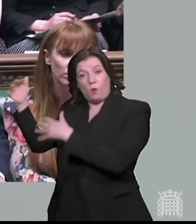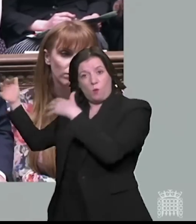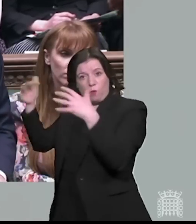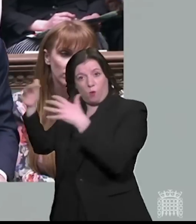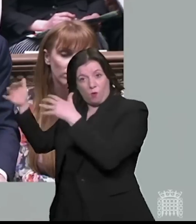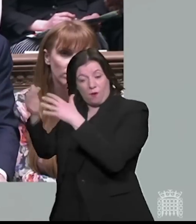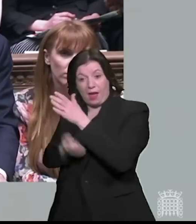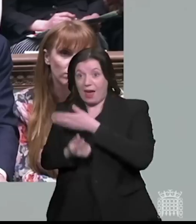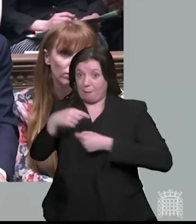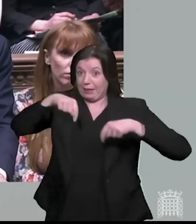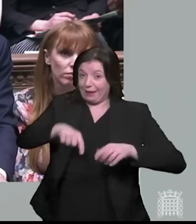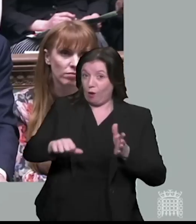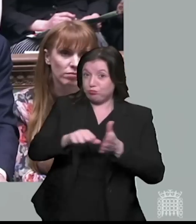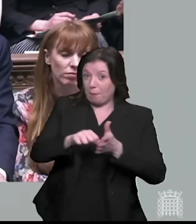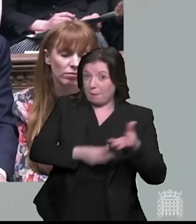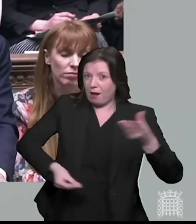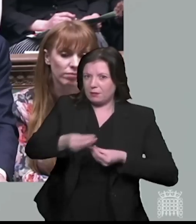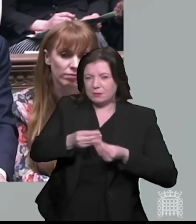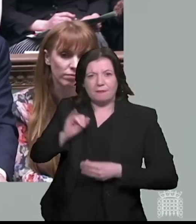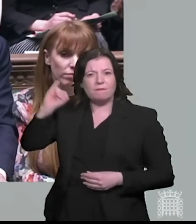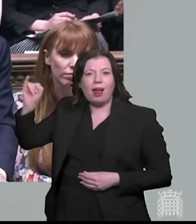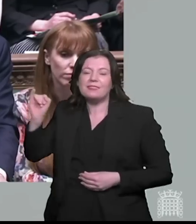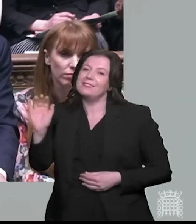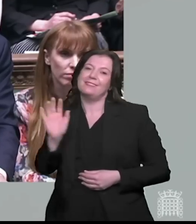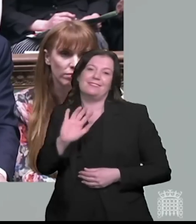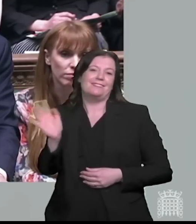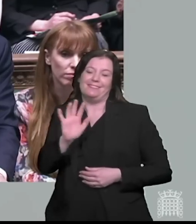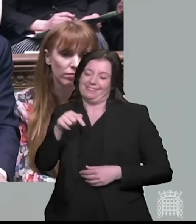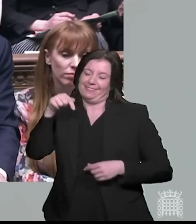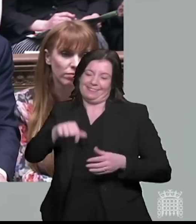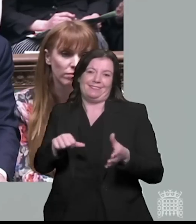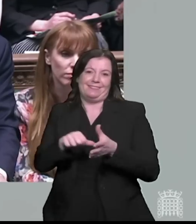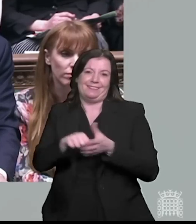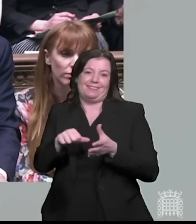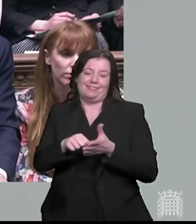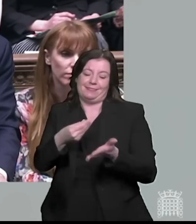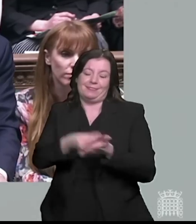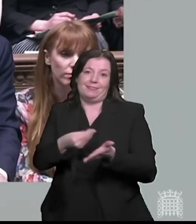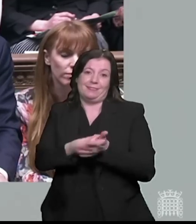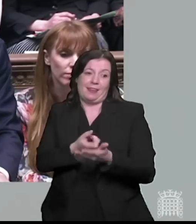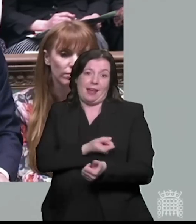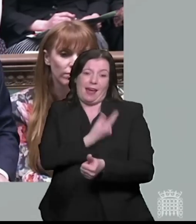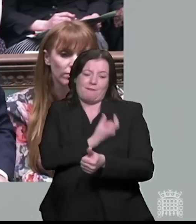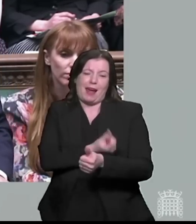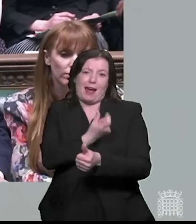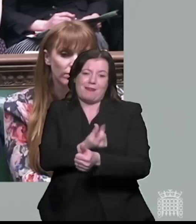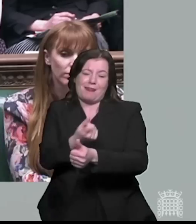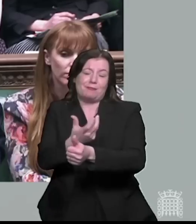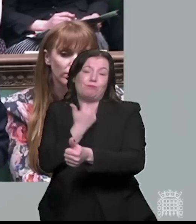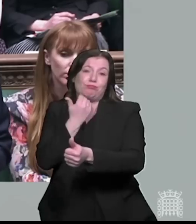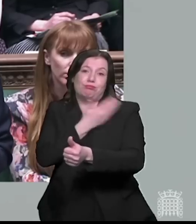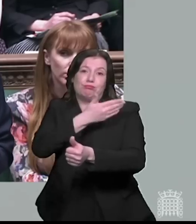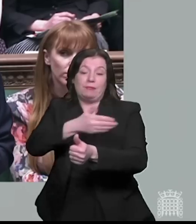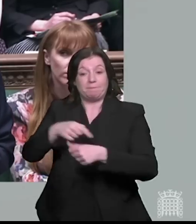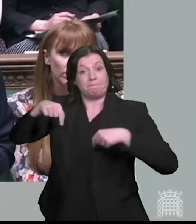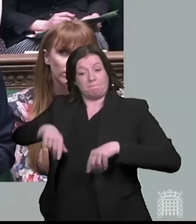failure. Our economy has weak foundation. Global crisis hit Britain more than other countries. Wages